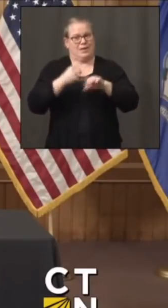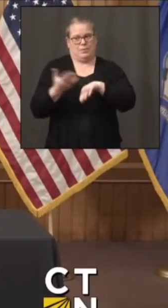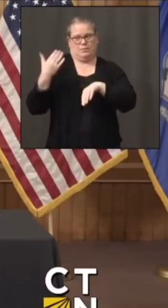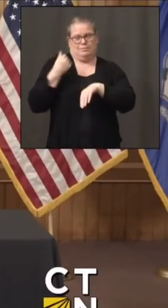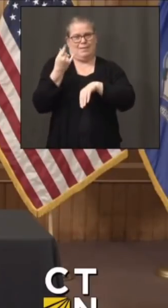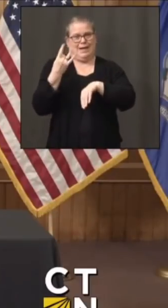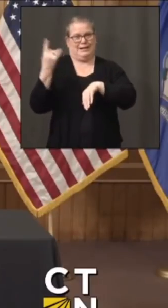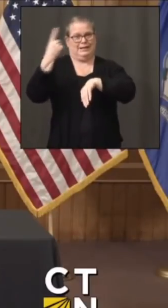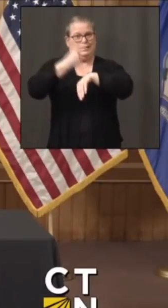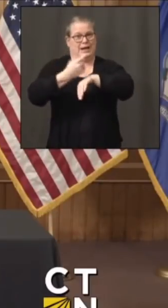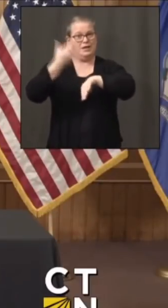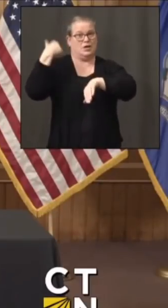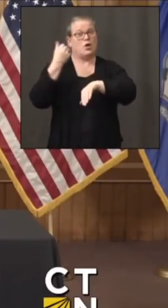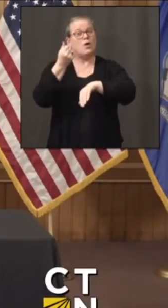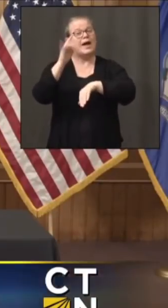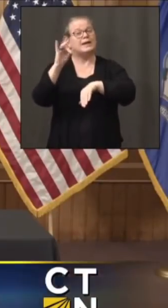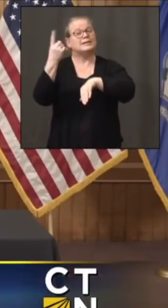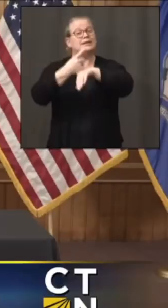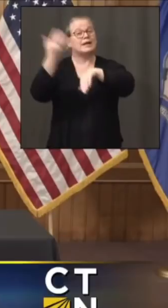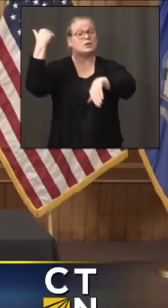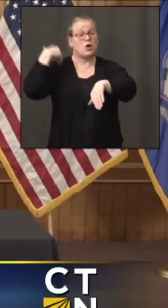surge area?